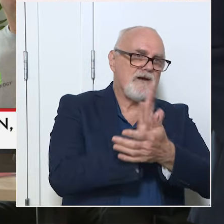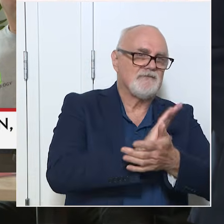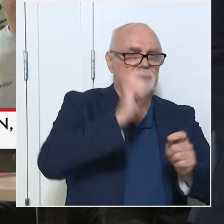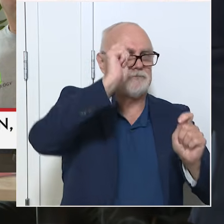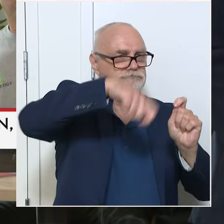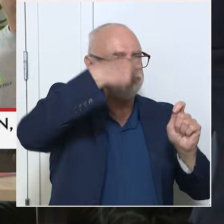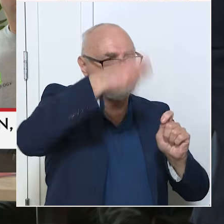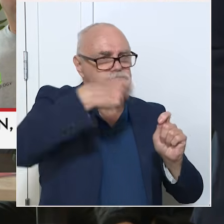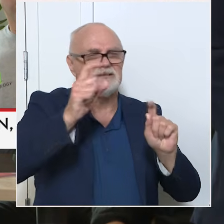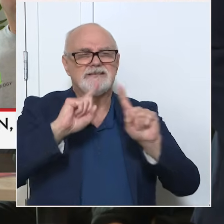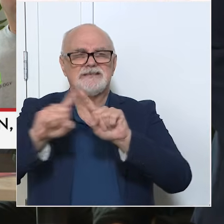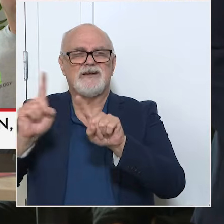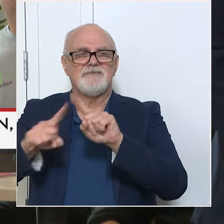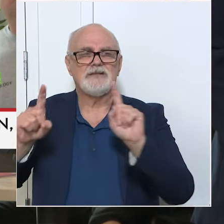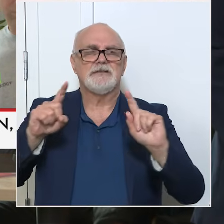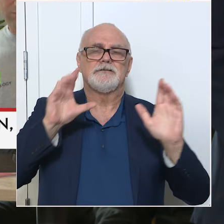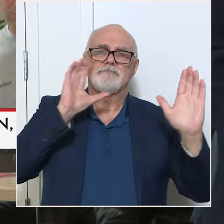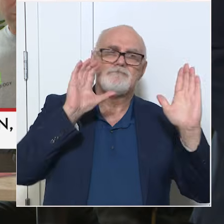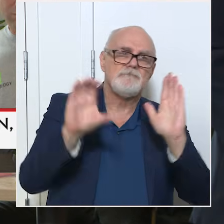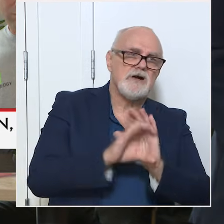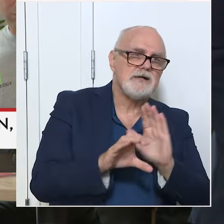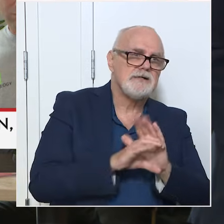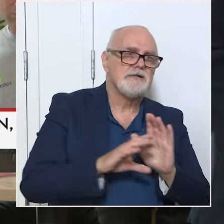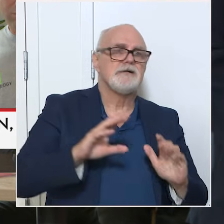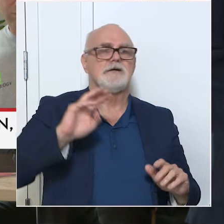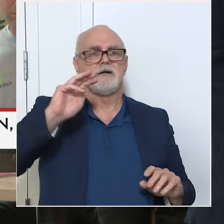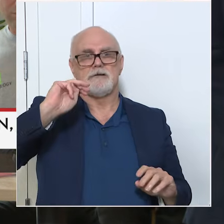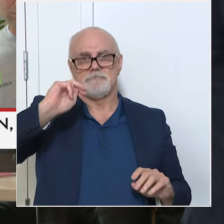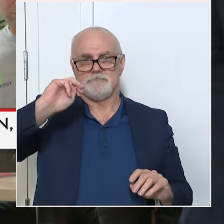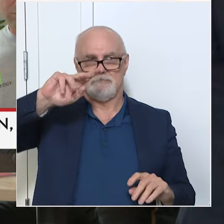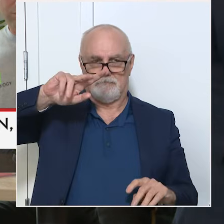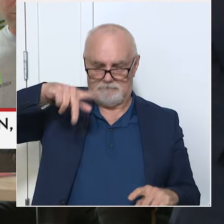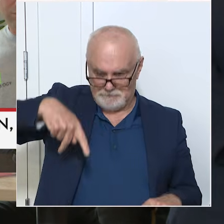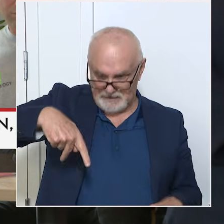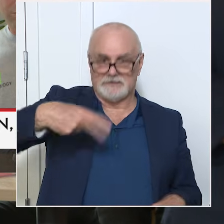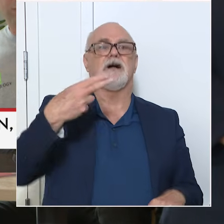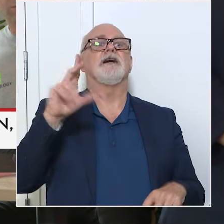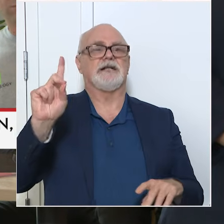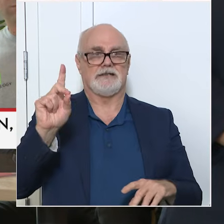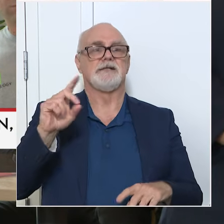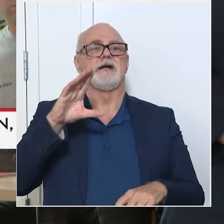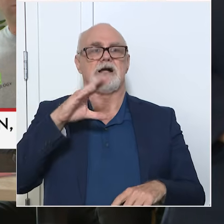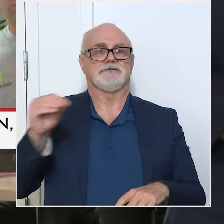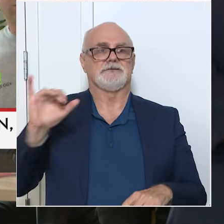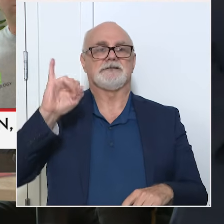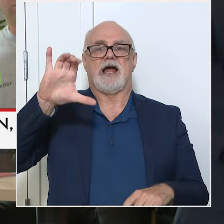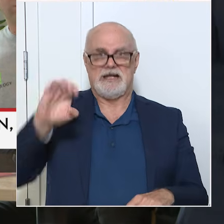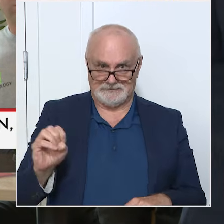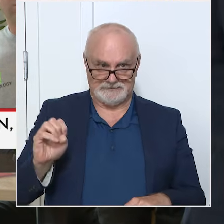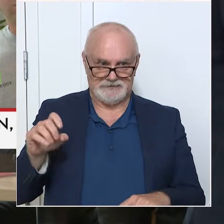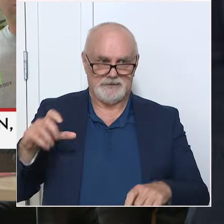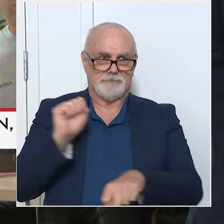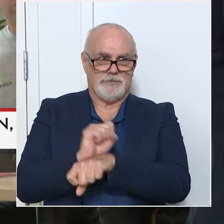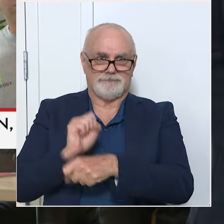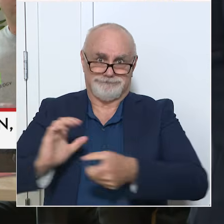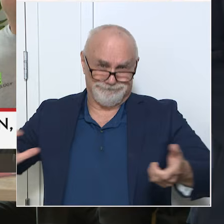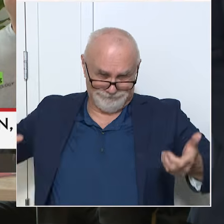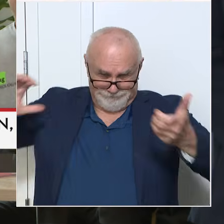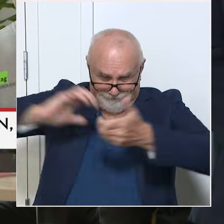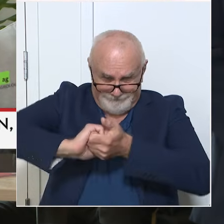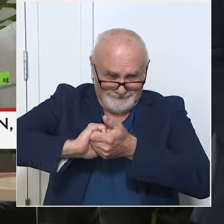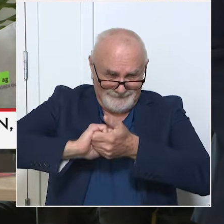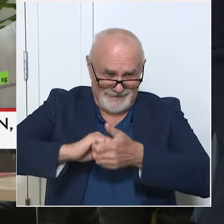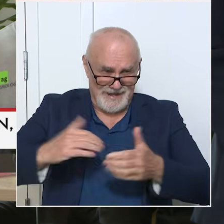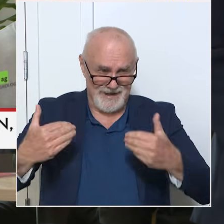of MPD and ICE patrolling alongside them or making arrests. I know that's not part of your mayor's order, but can you provide any clarity about what's